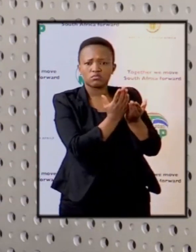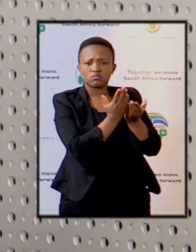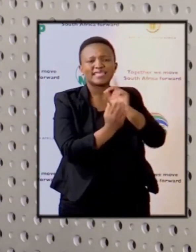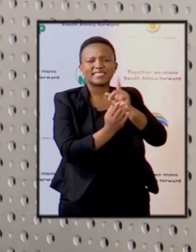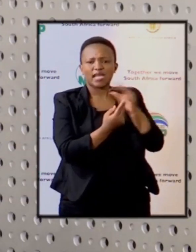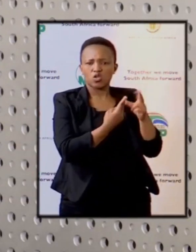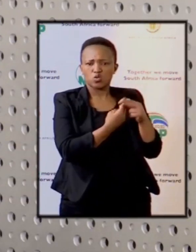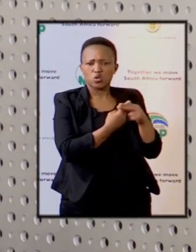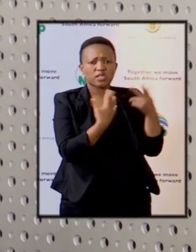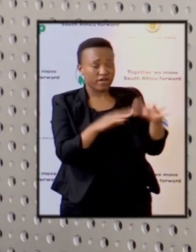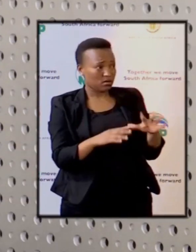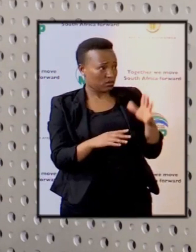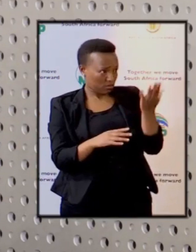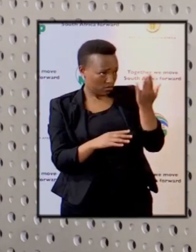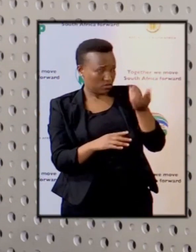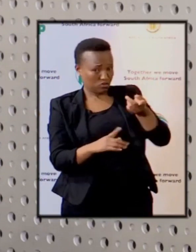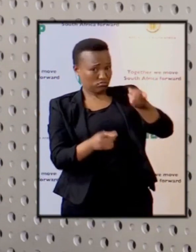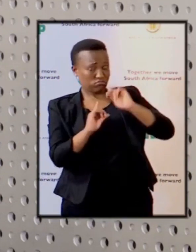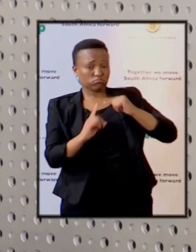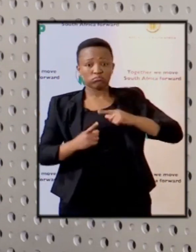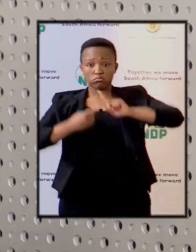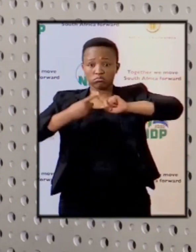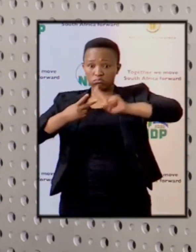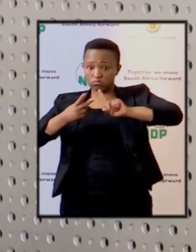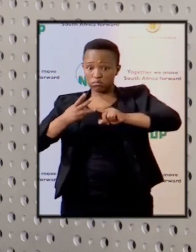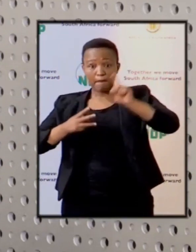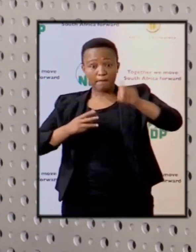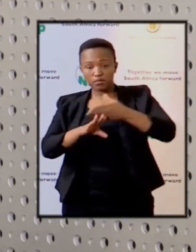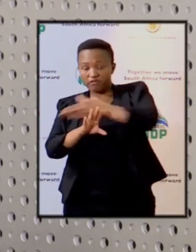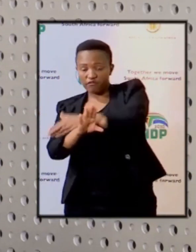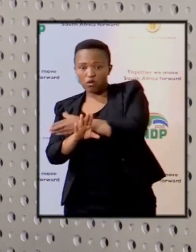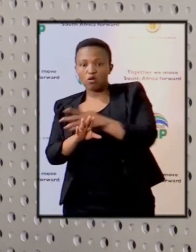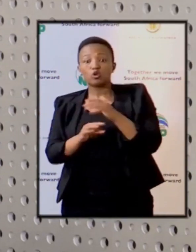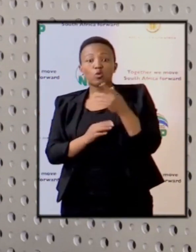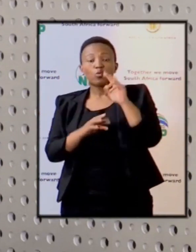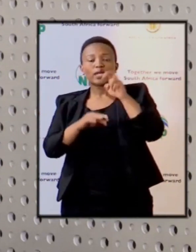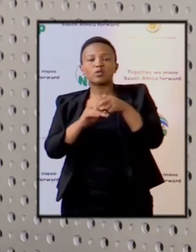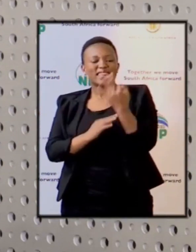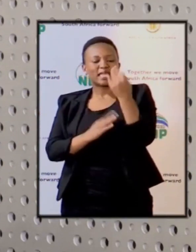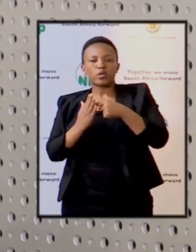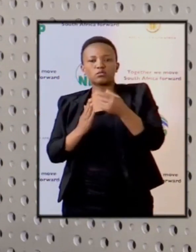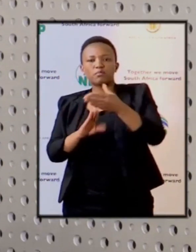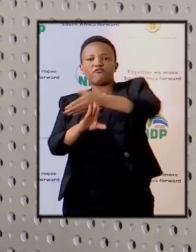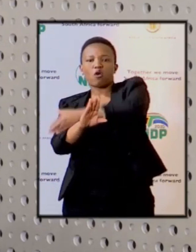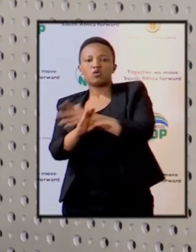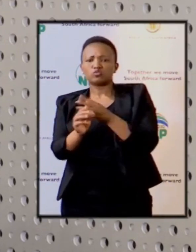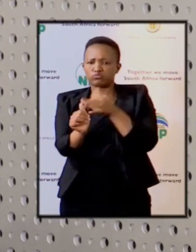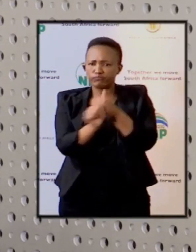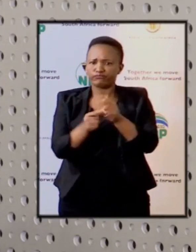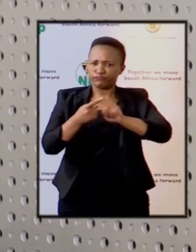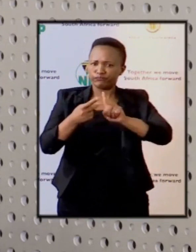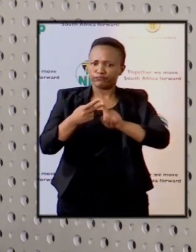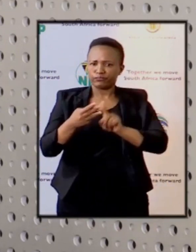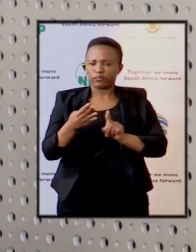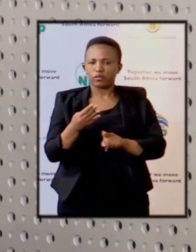given us conditionalities. And we need at least 2 weeks to be able, or 3 weeks, to meet those conditions. So I'm saying from the